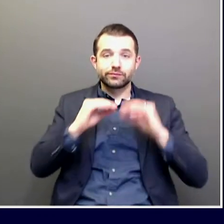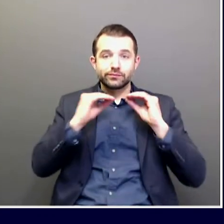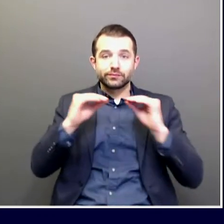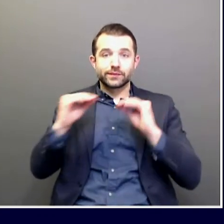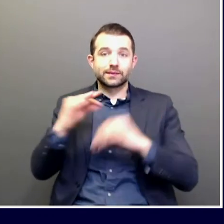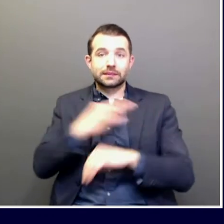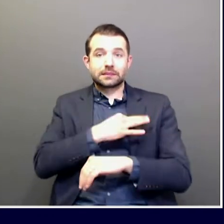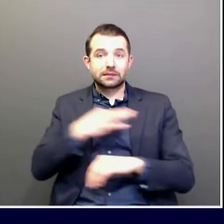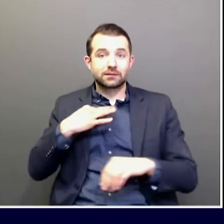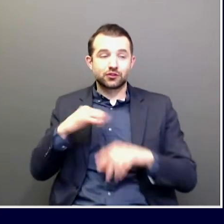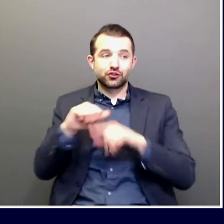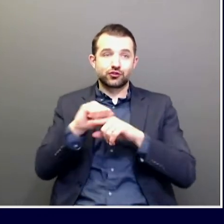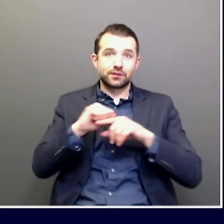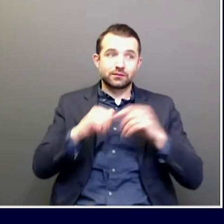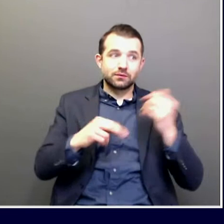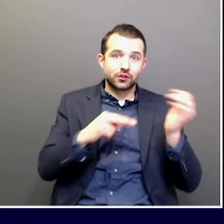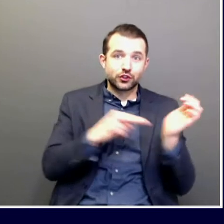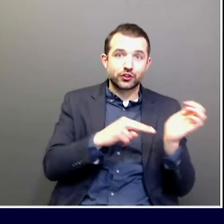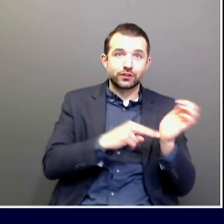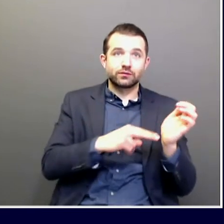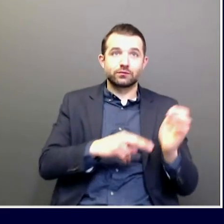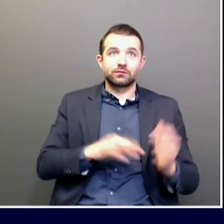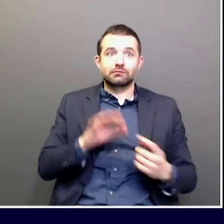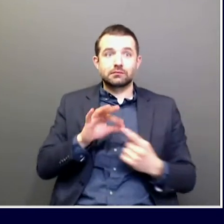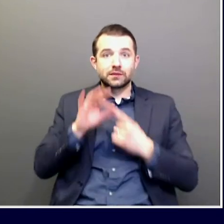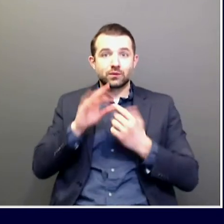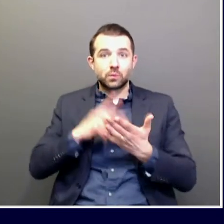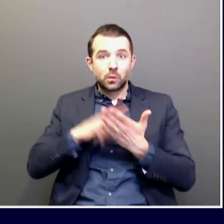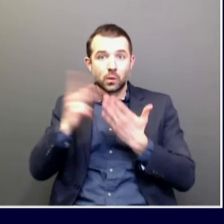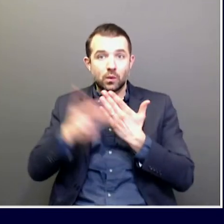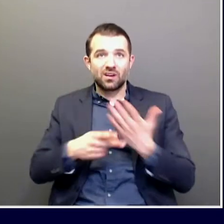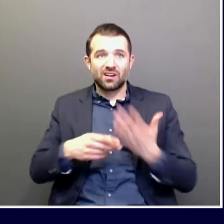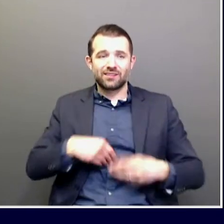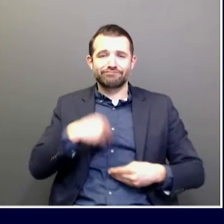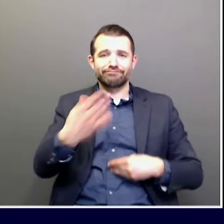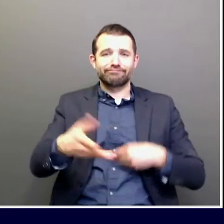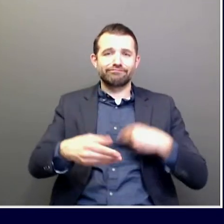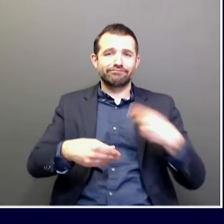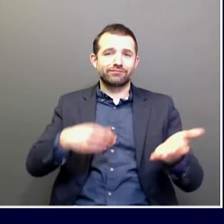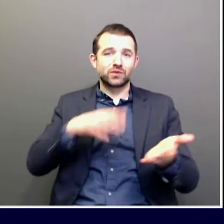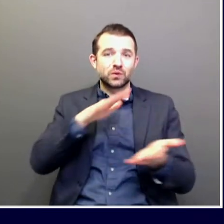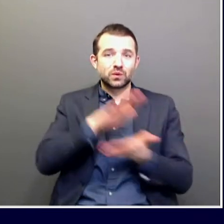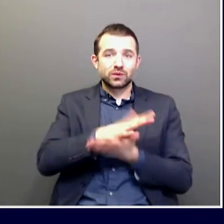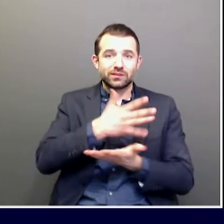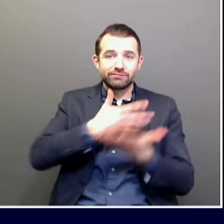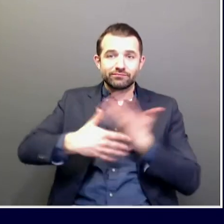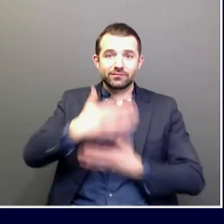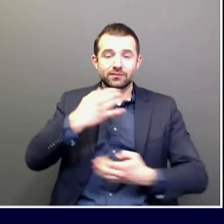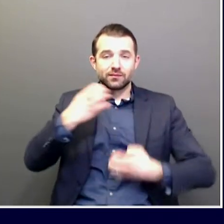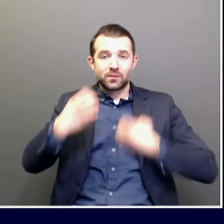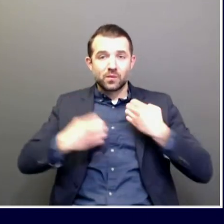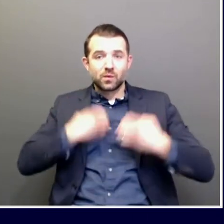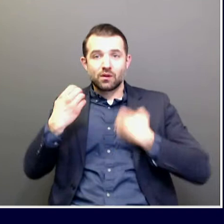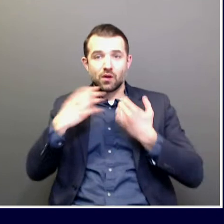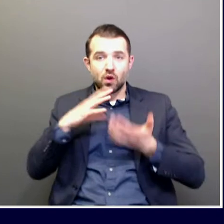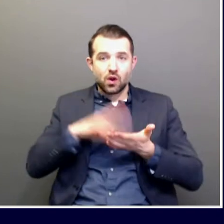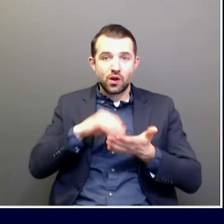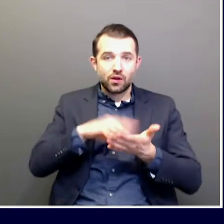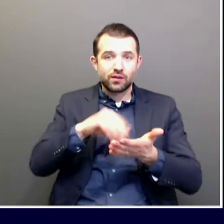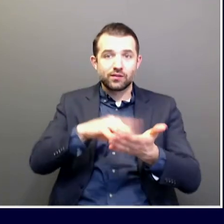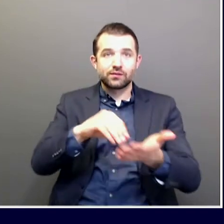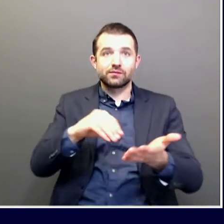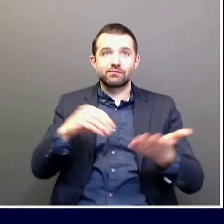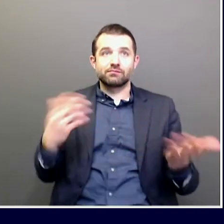COVID-19 pandemic has affected us all. It has particularly affected kids. And so we're trying to strengthen our supports via schools